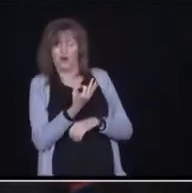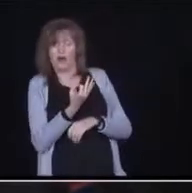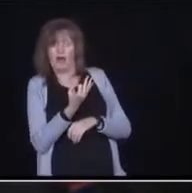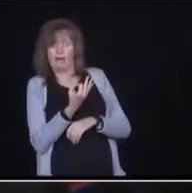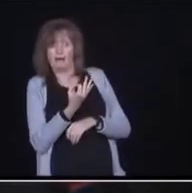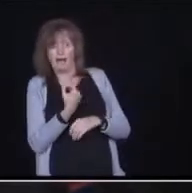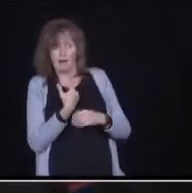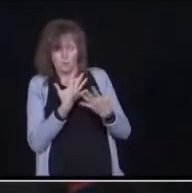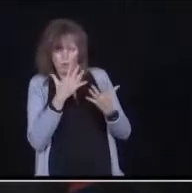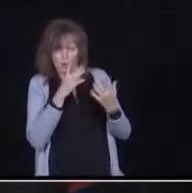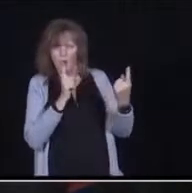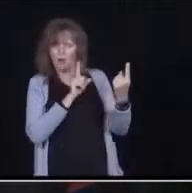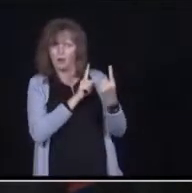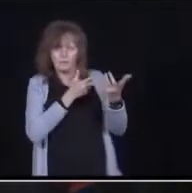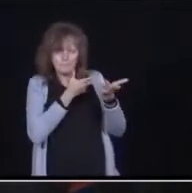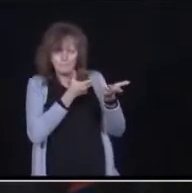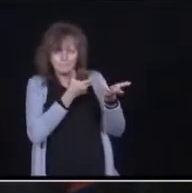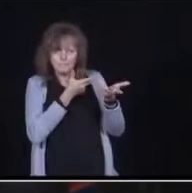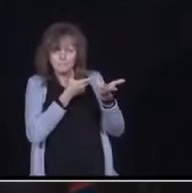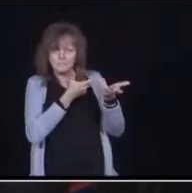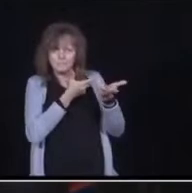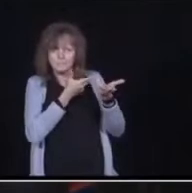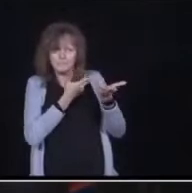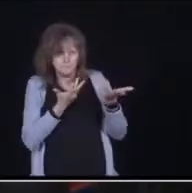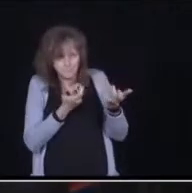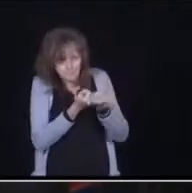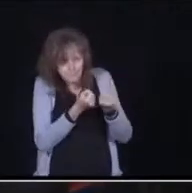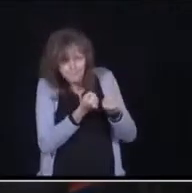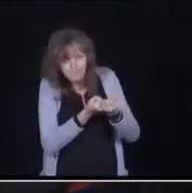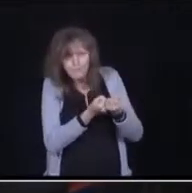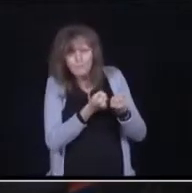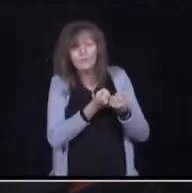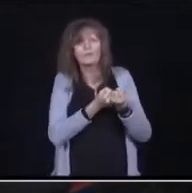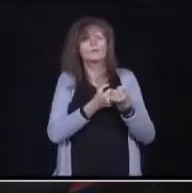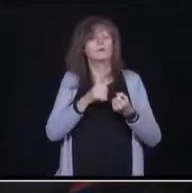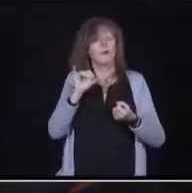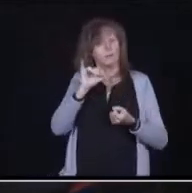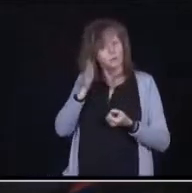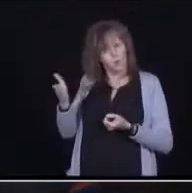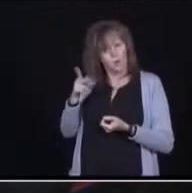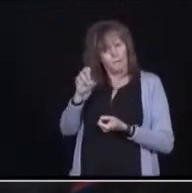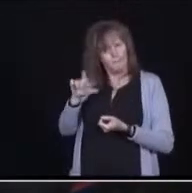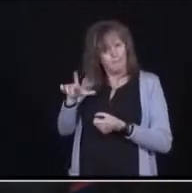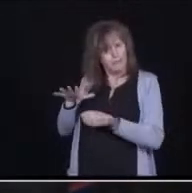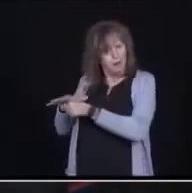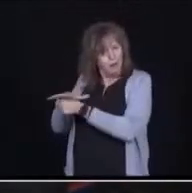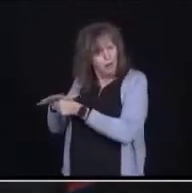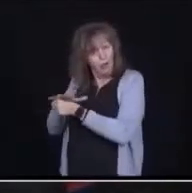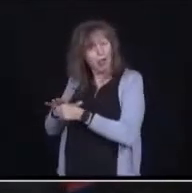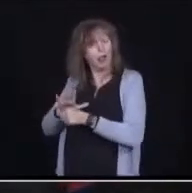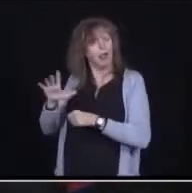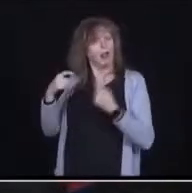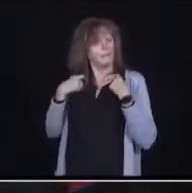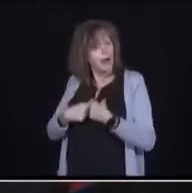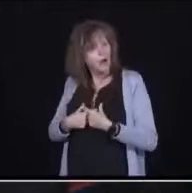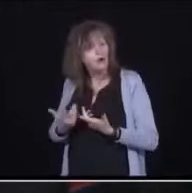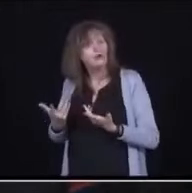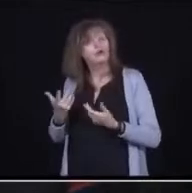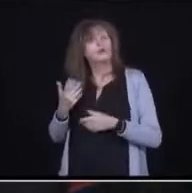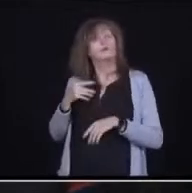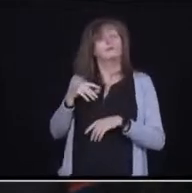face-to-face conversation with them, along with the Peel region. The mayor's there. I'm meeting Bonnie Crombie tonight,